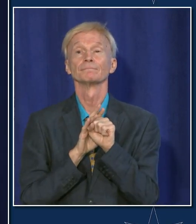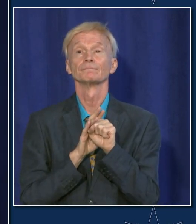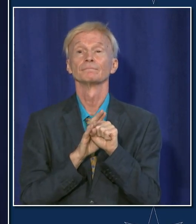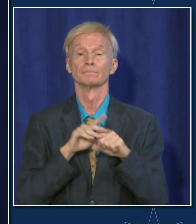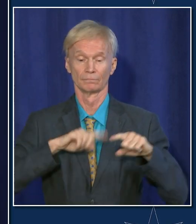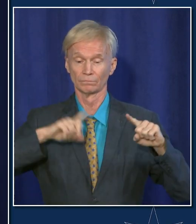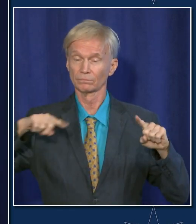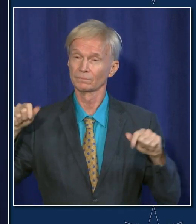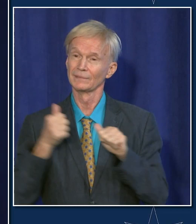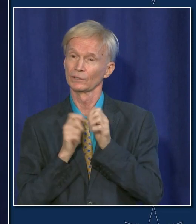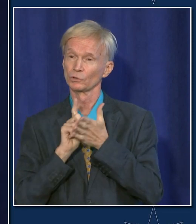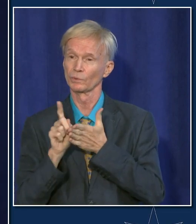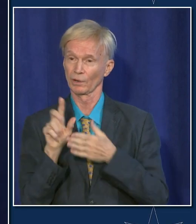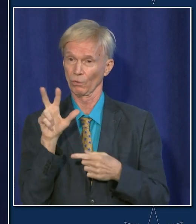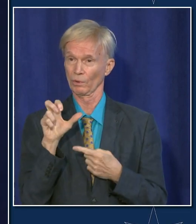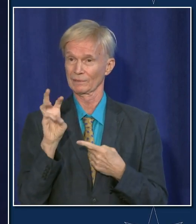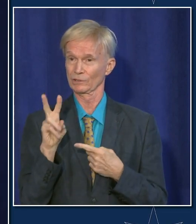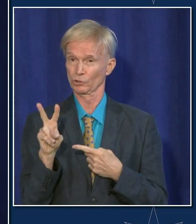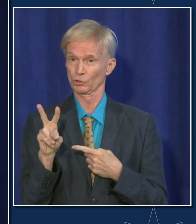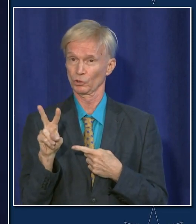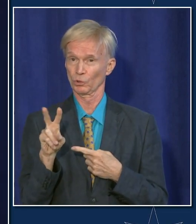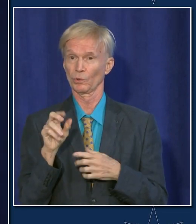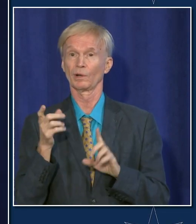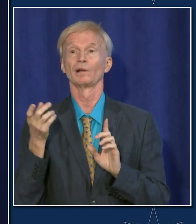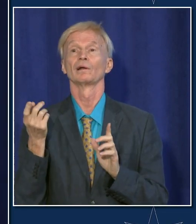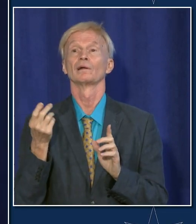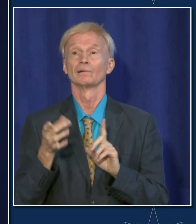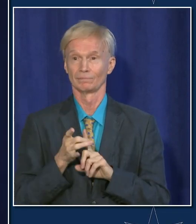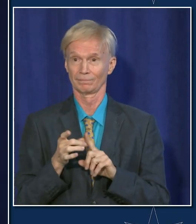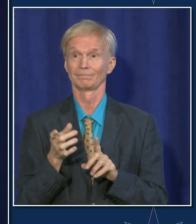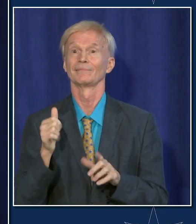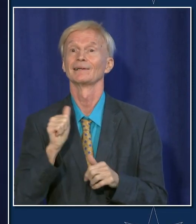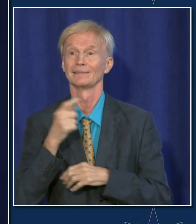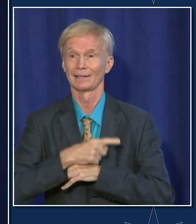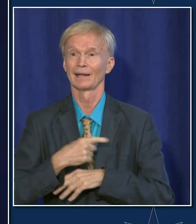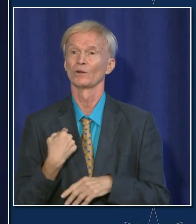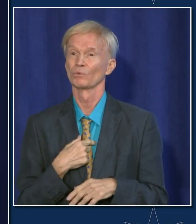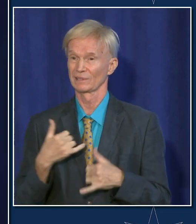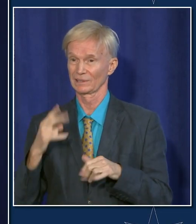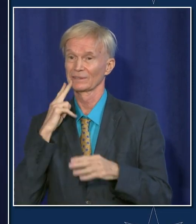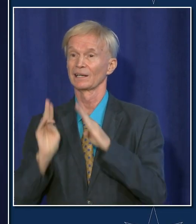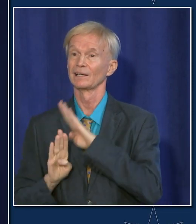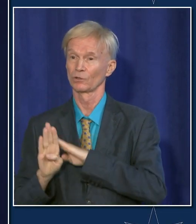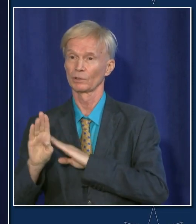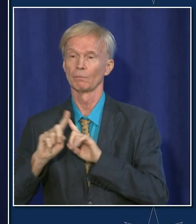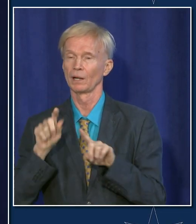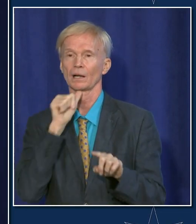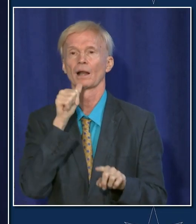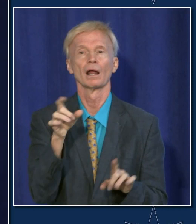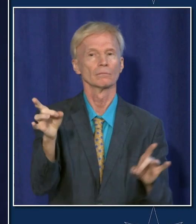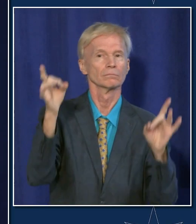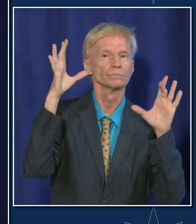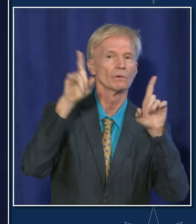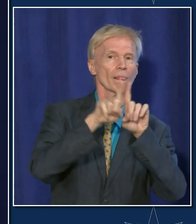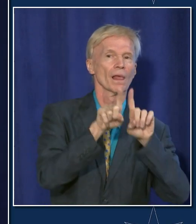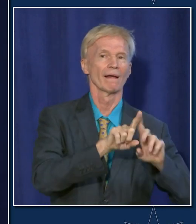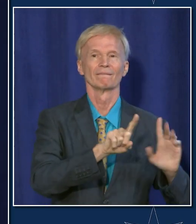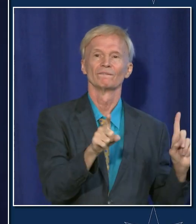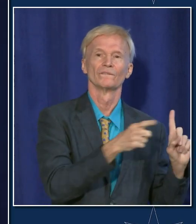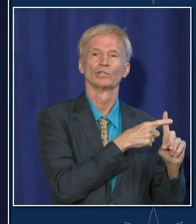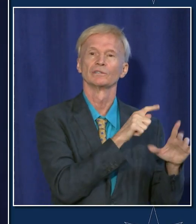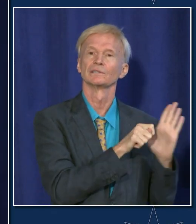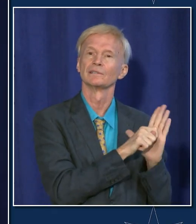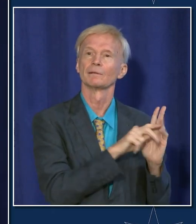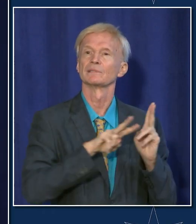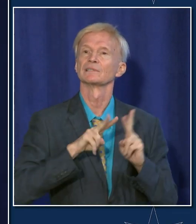our 362 cases per day, we are back on the increase, but not seeing anything compared to what we saw with the first or second surge.